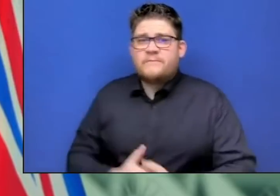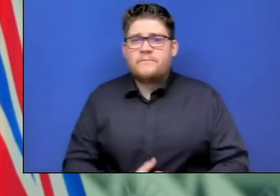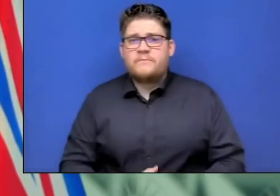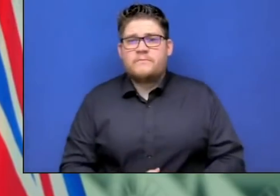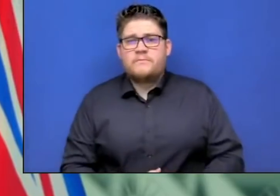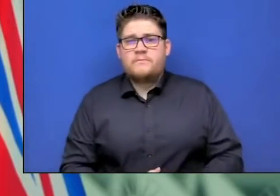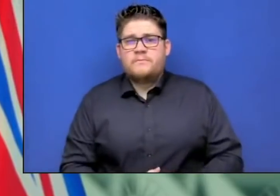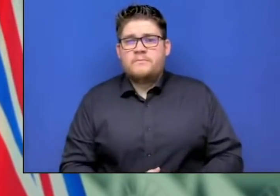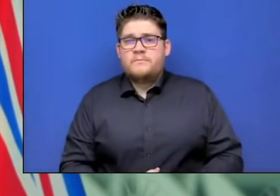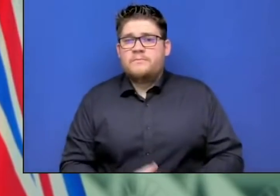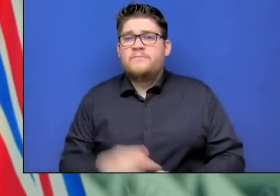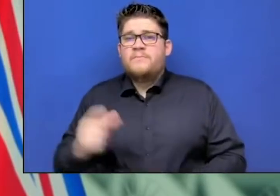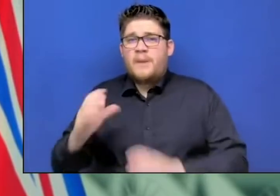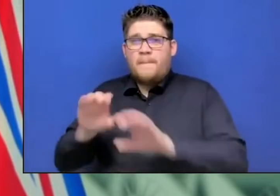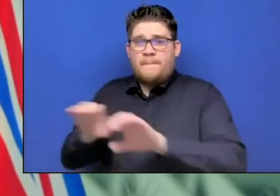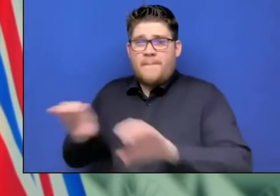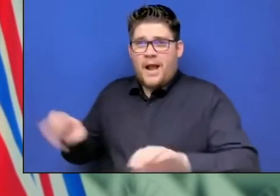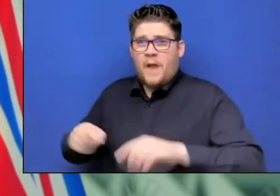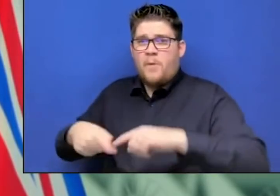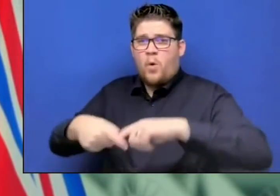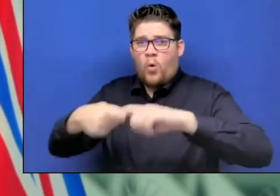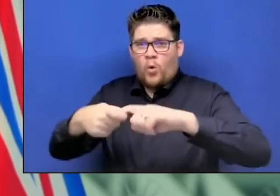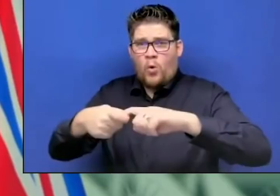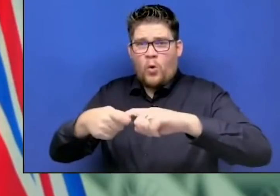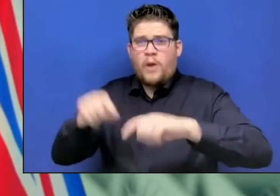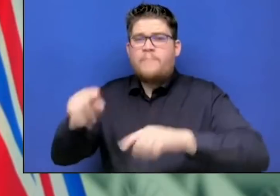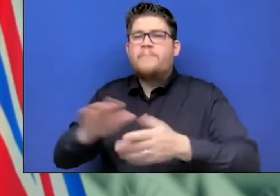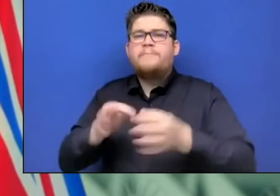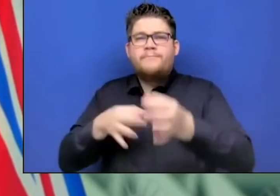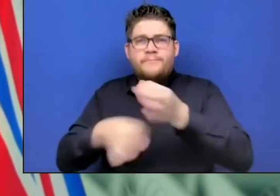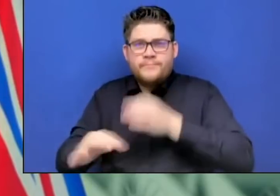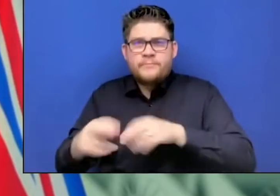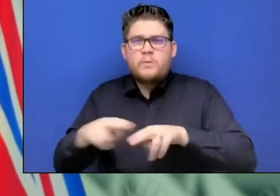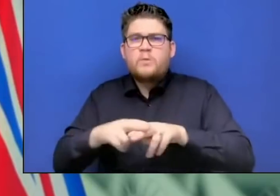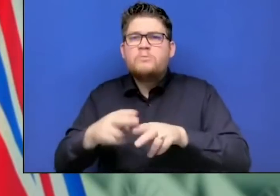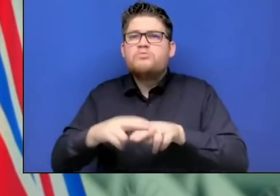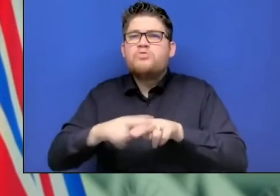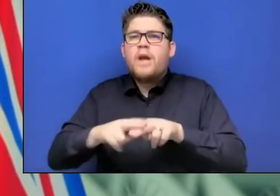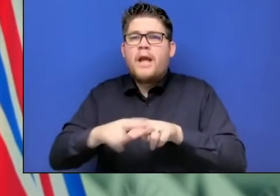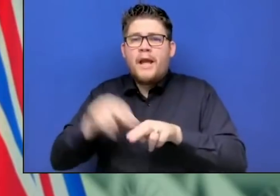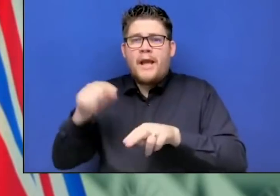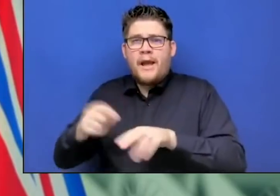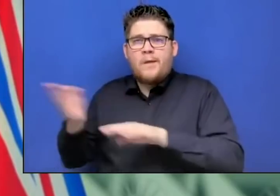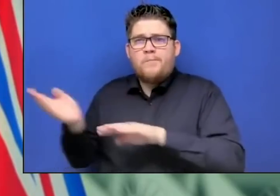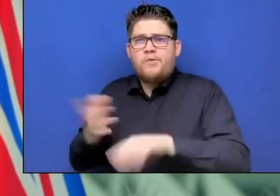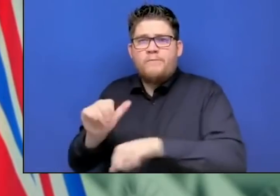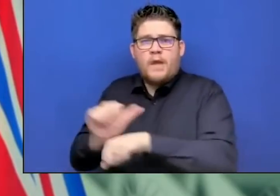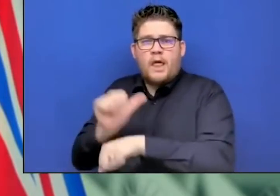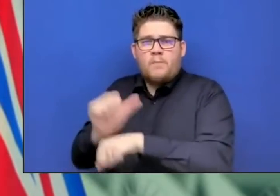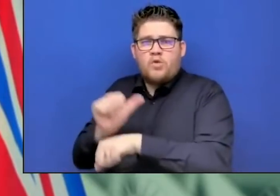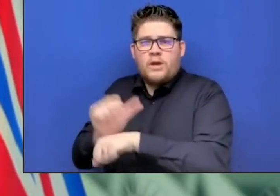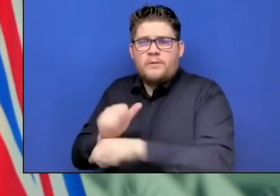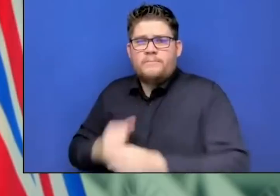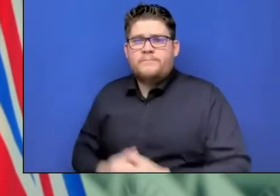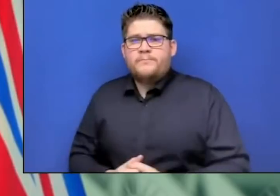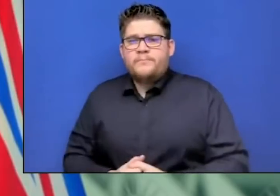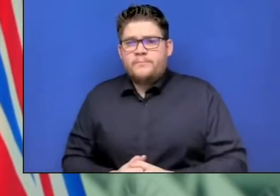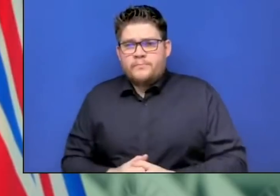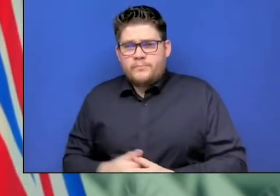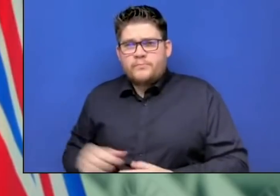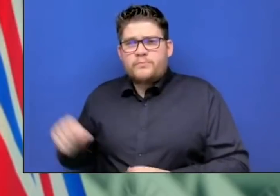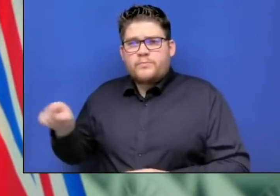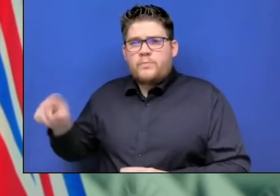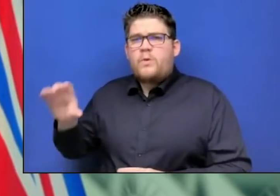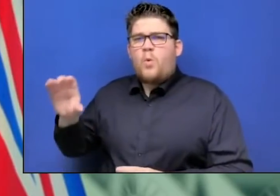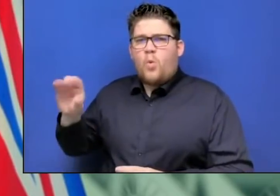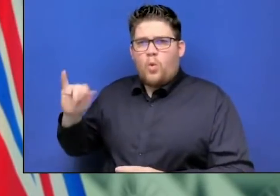crude and refined fuel from Alberta into British Columbia. As I've said, CP Rail has moved refined